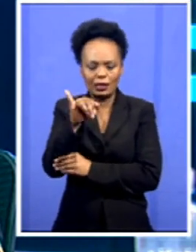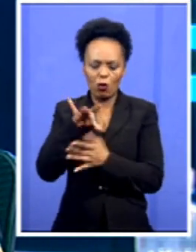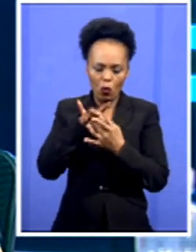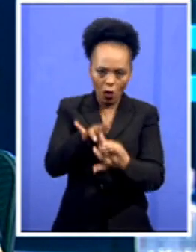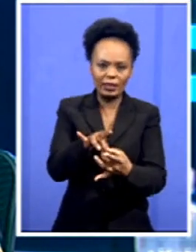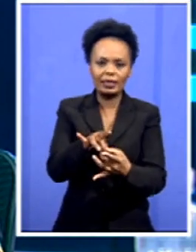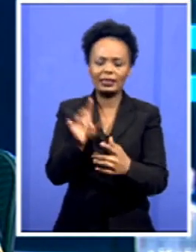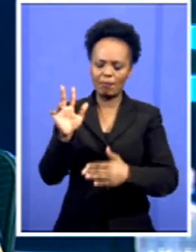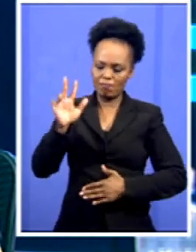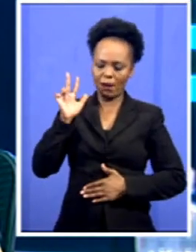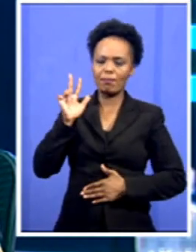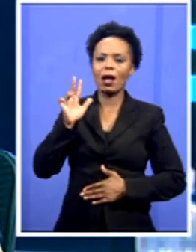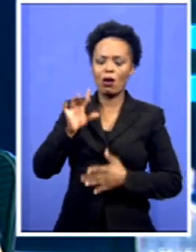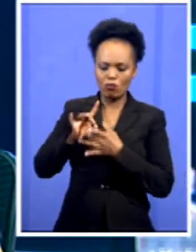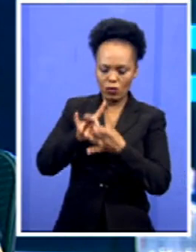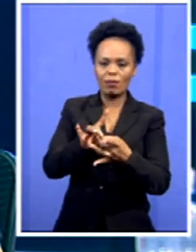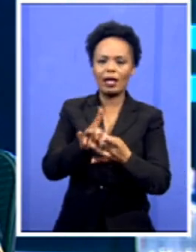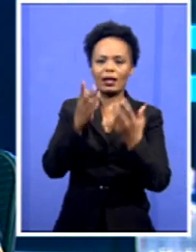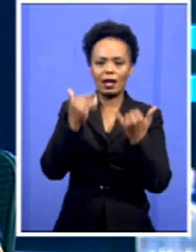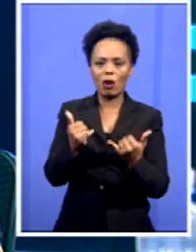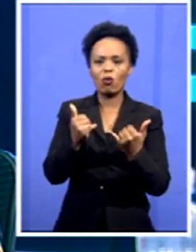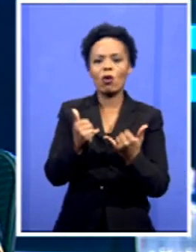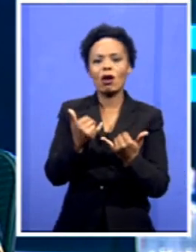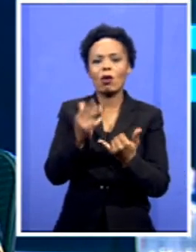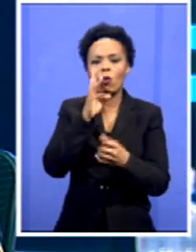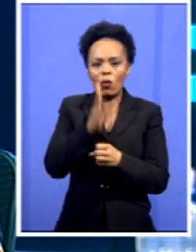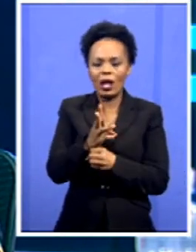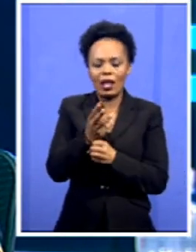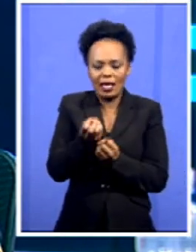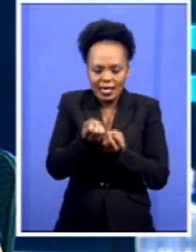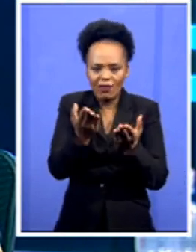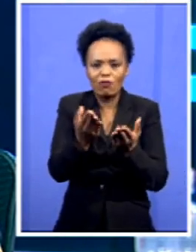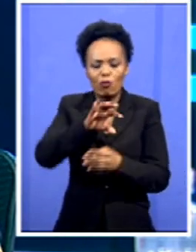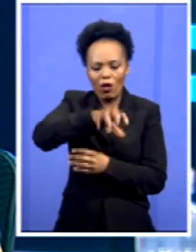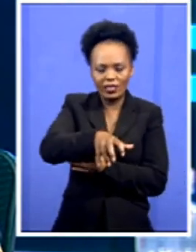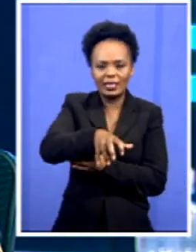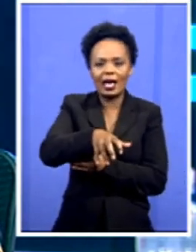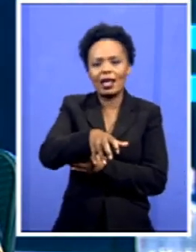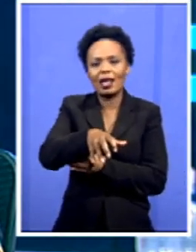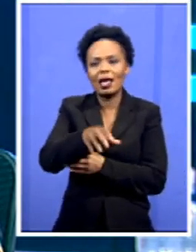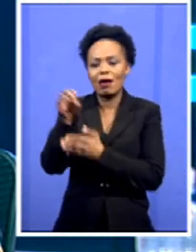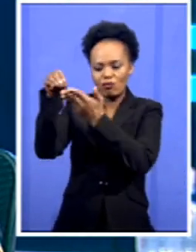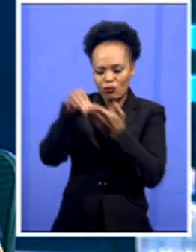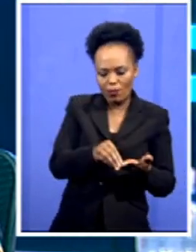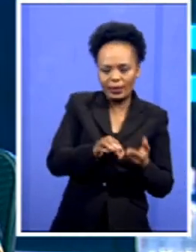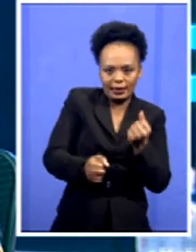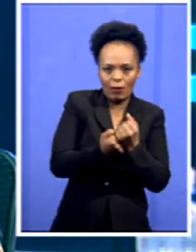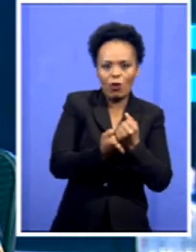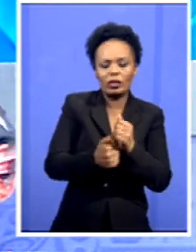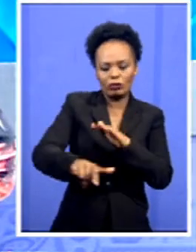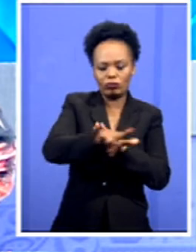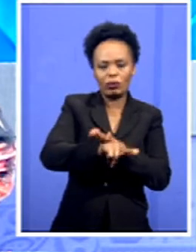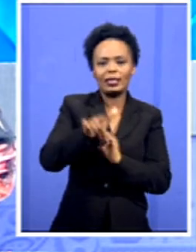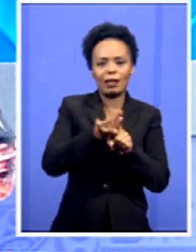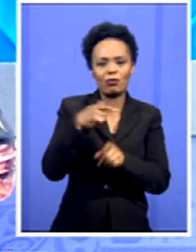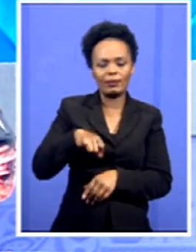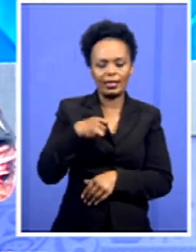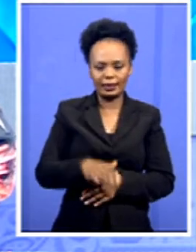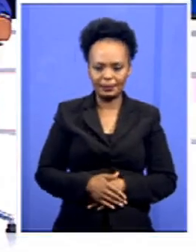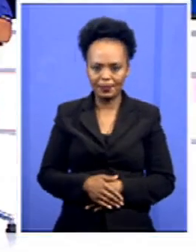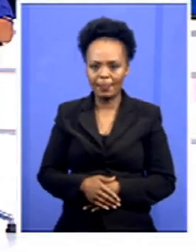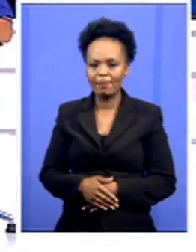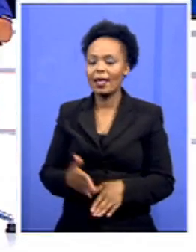pledged that it will bring in the provincial and national government and support the Midva municipality. DA? Thank